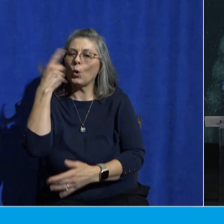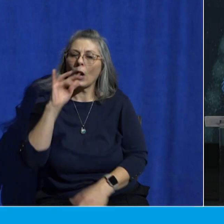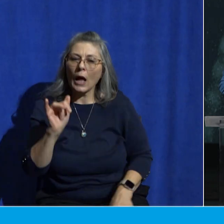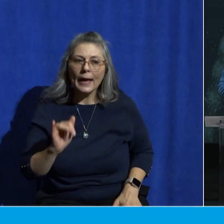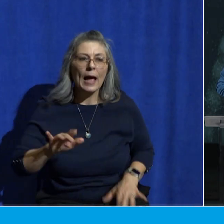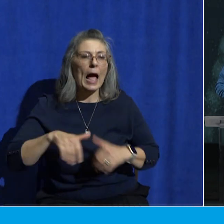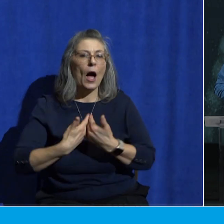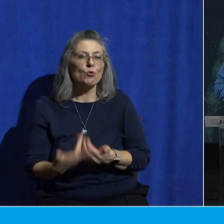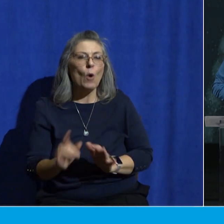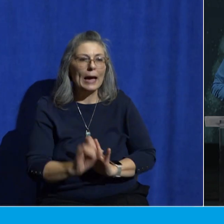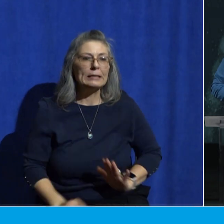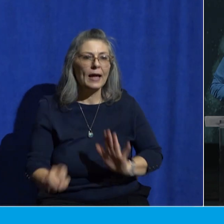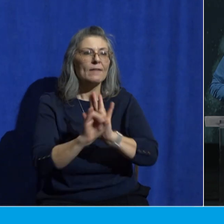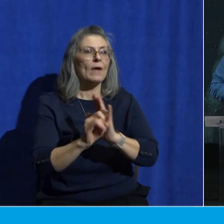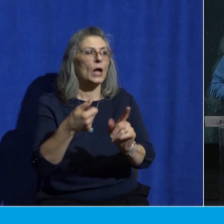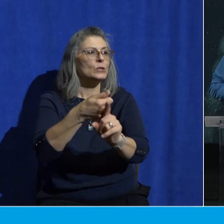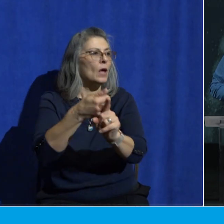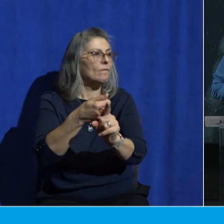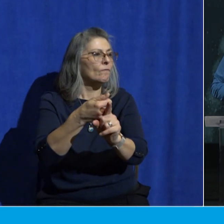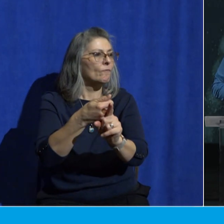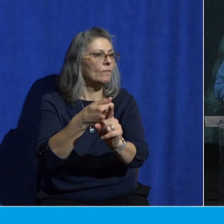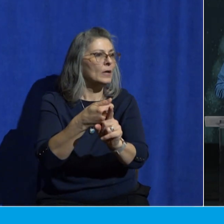identify yourself,